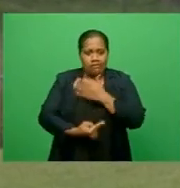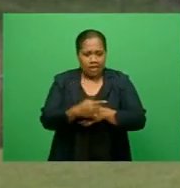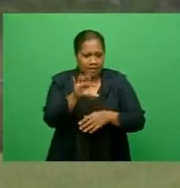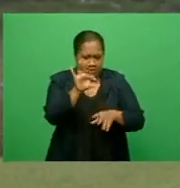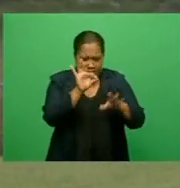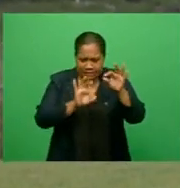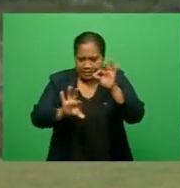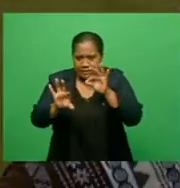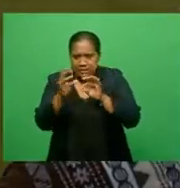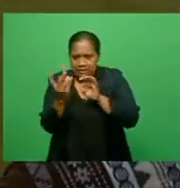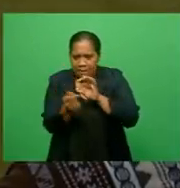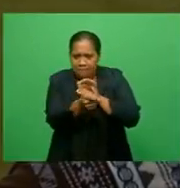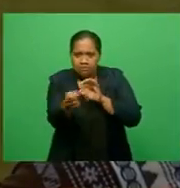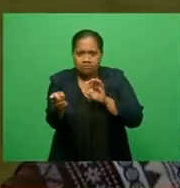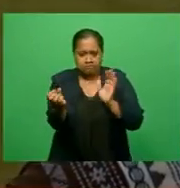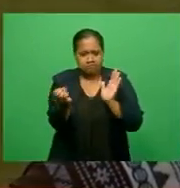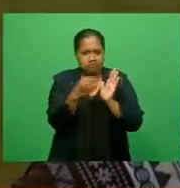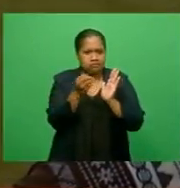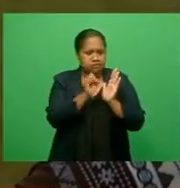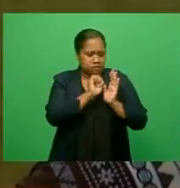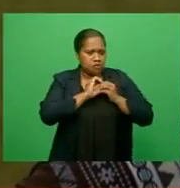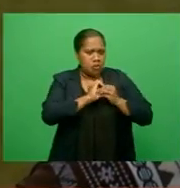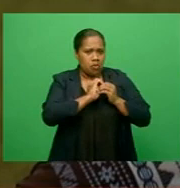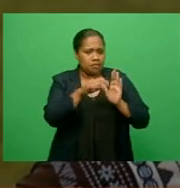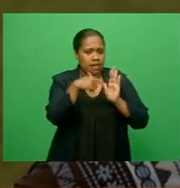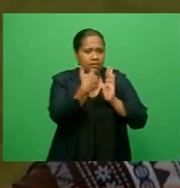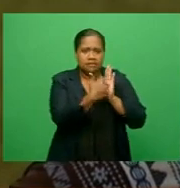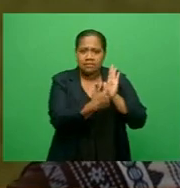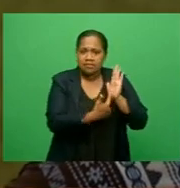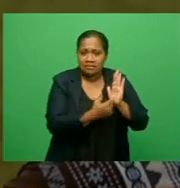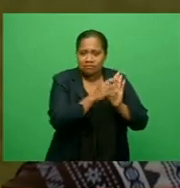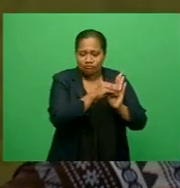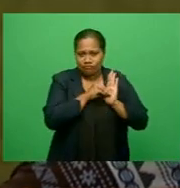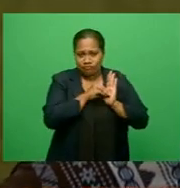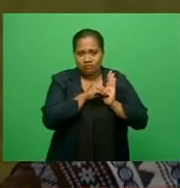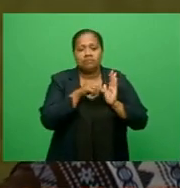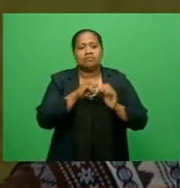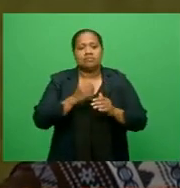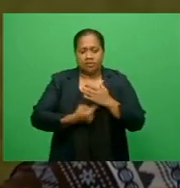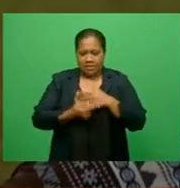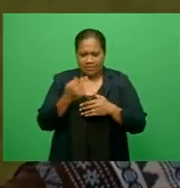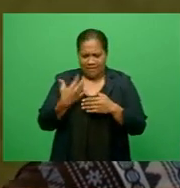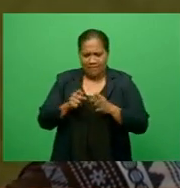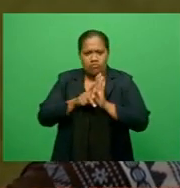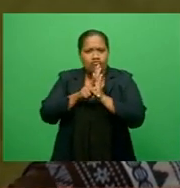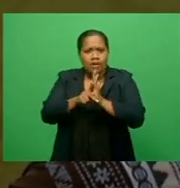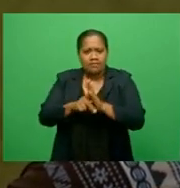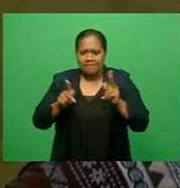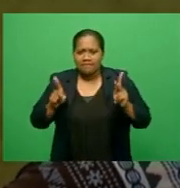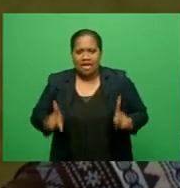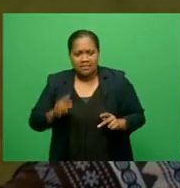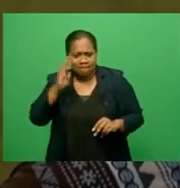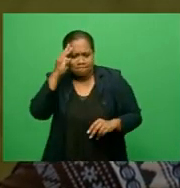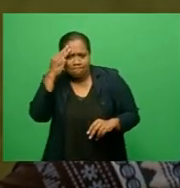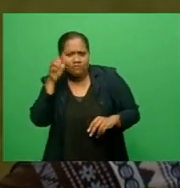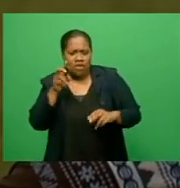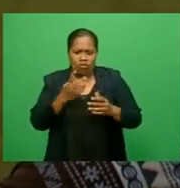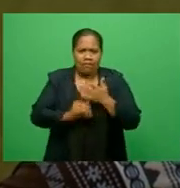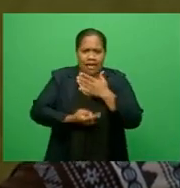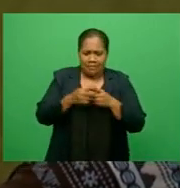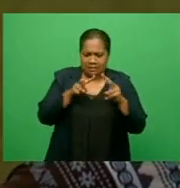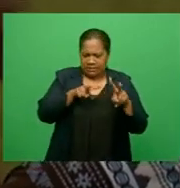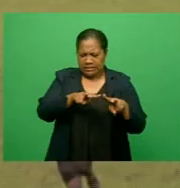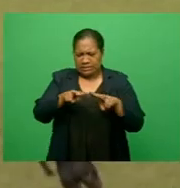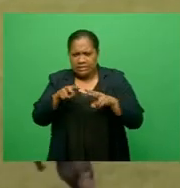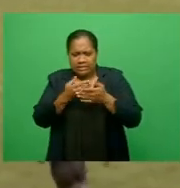list of expectations. What I wanted to do was put them into this and pressurise them physically and mentally, and they found their way through, so from my